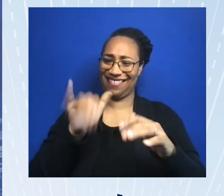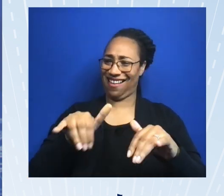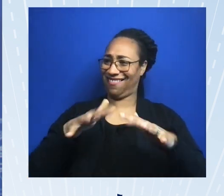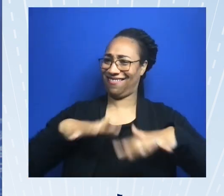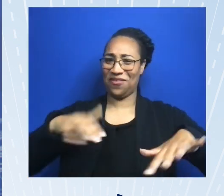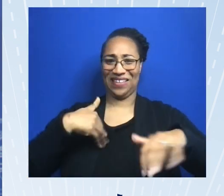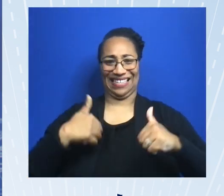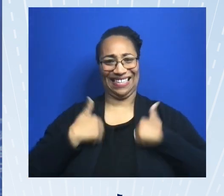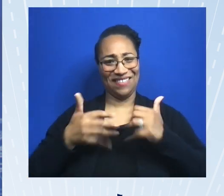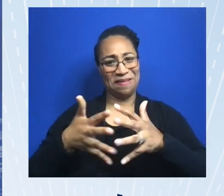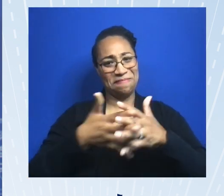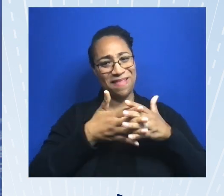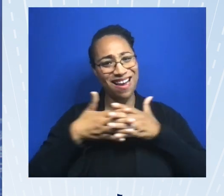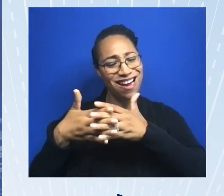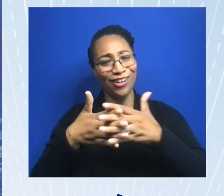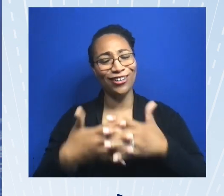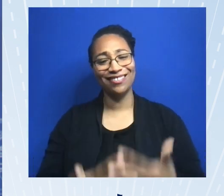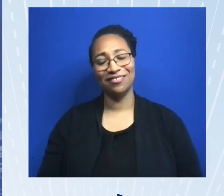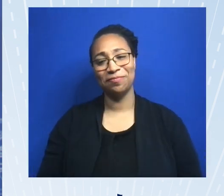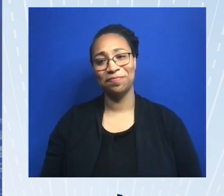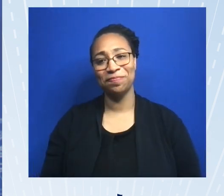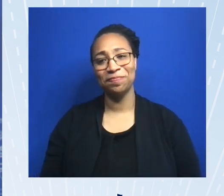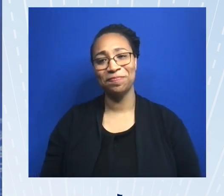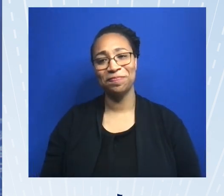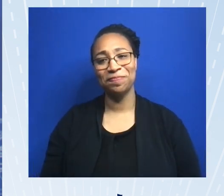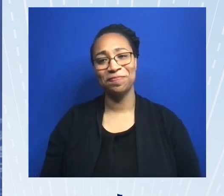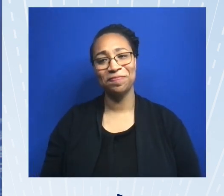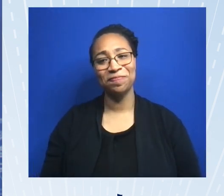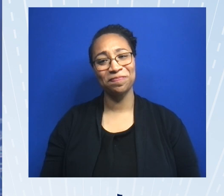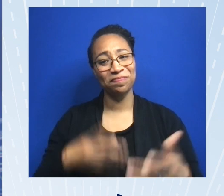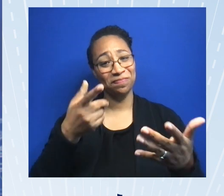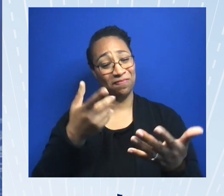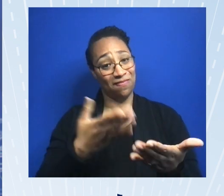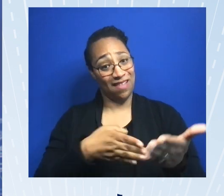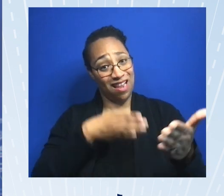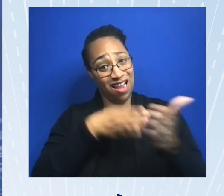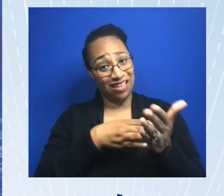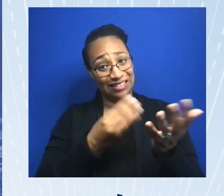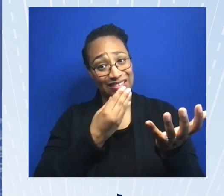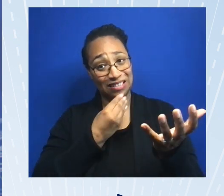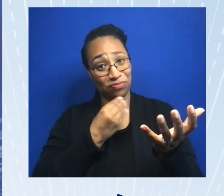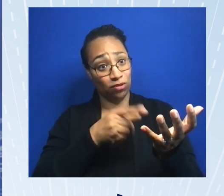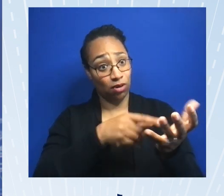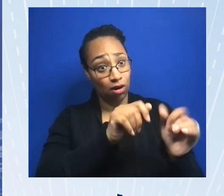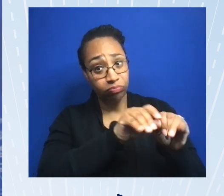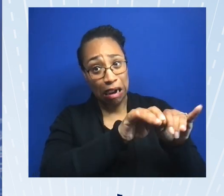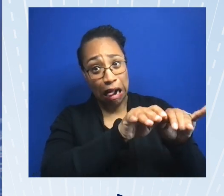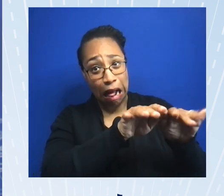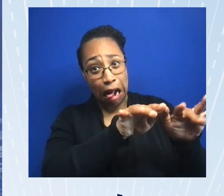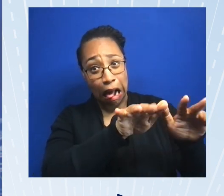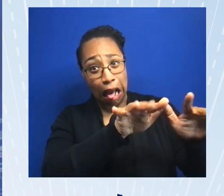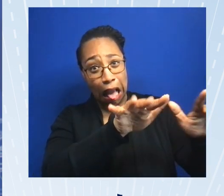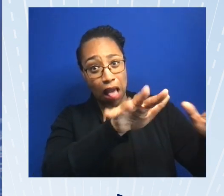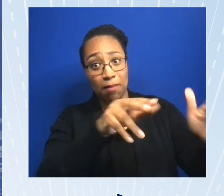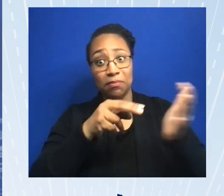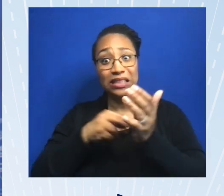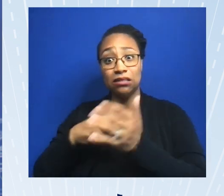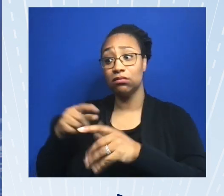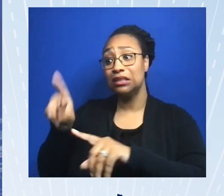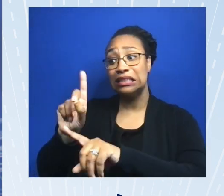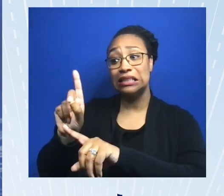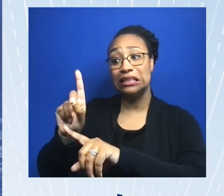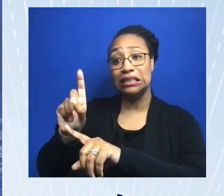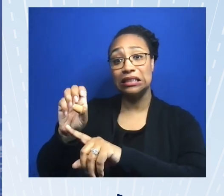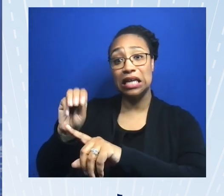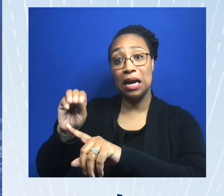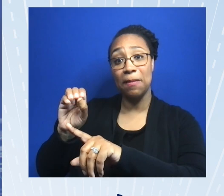democracy suffers. Where Jews are at risk, so too are the rights of everyone